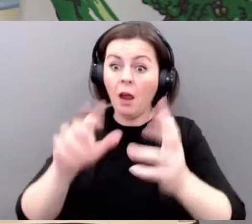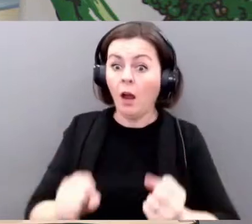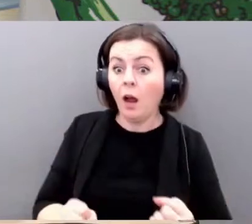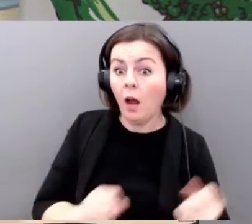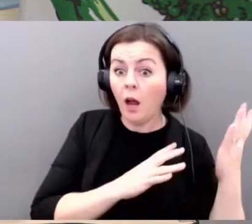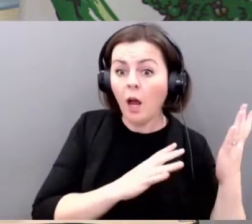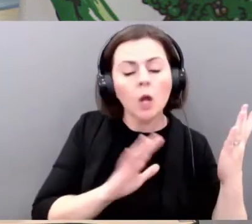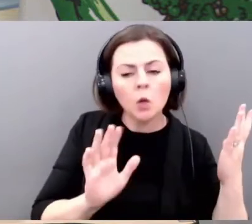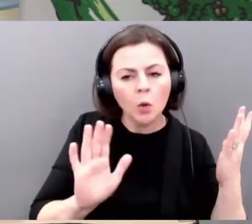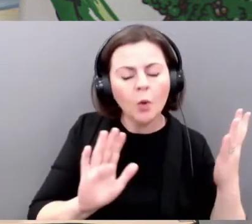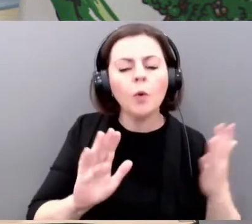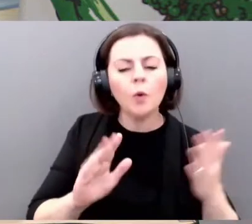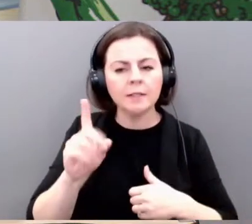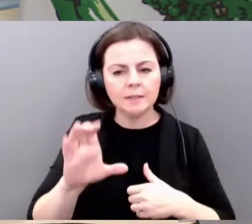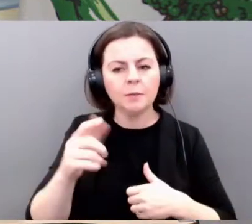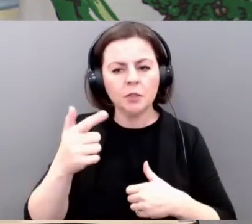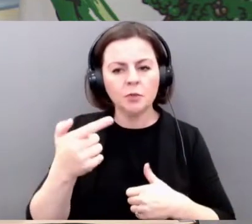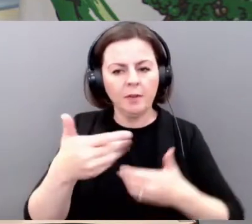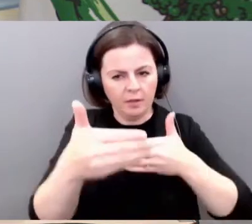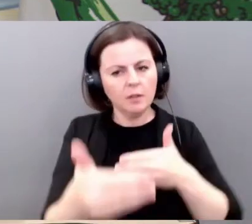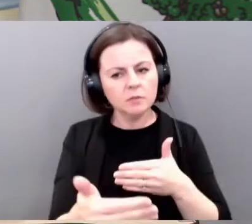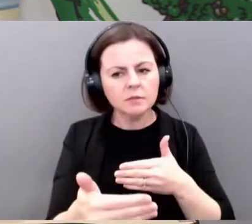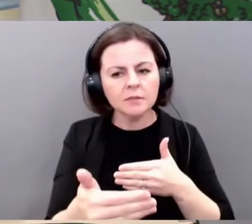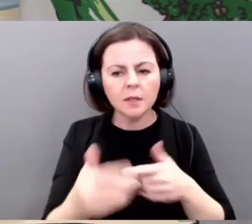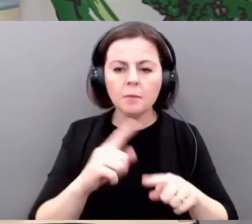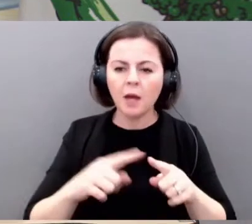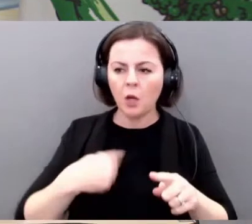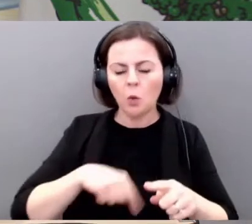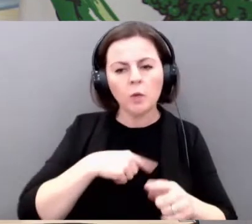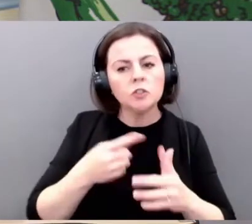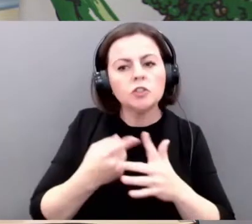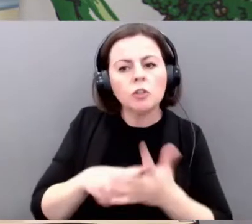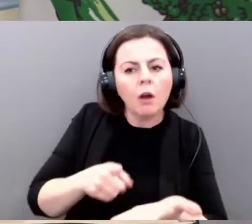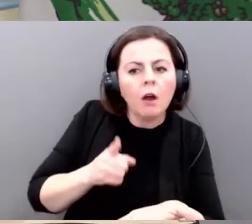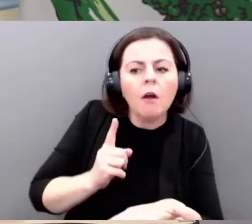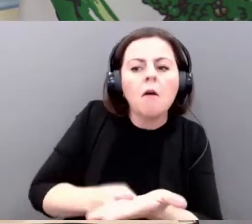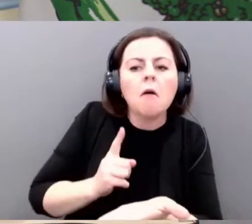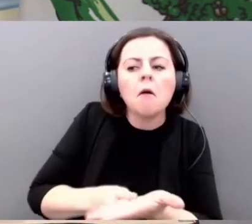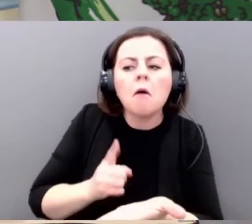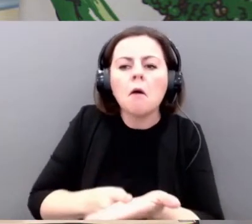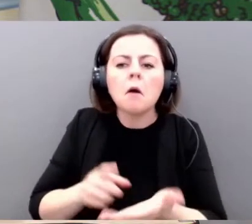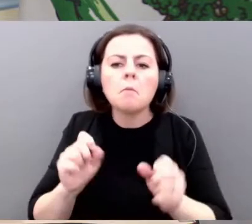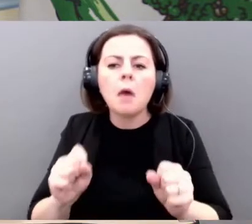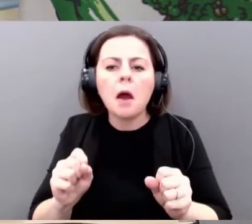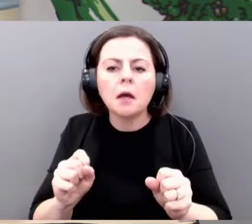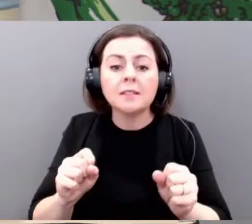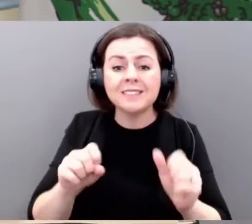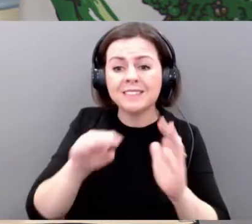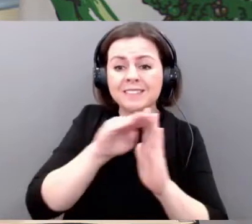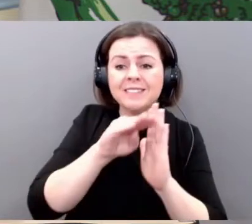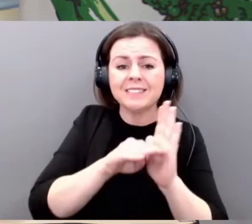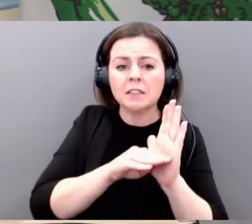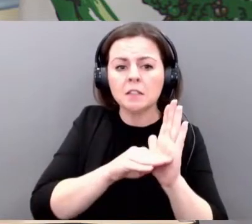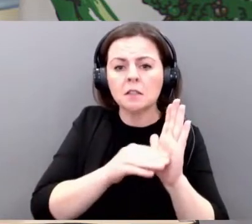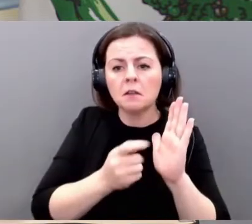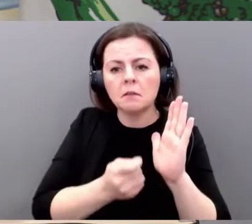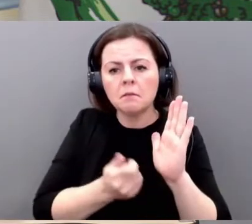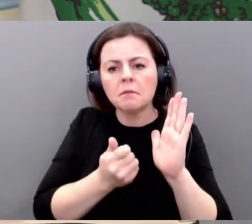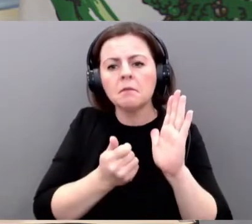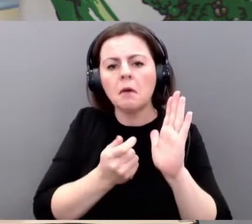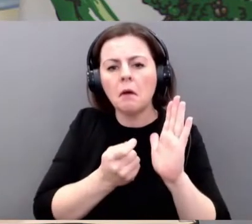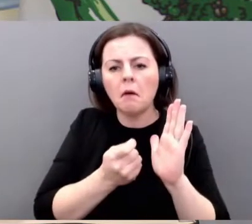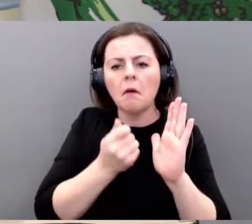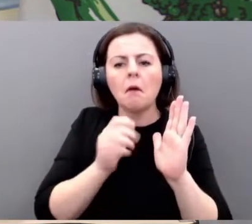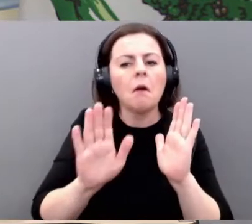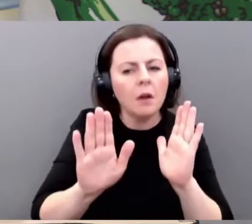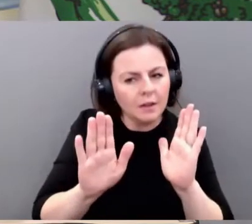the conversations, which is a much better place than we even could have thought last Sunday. It